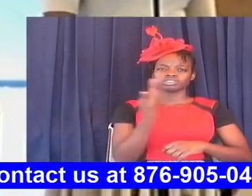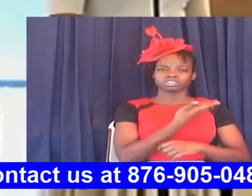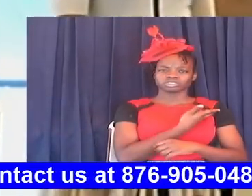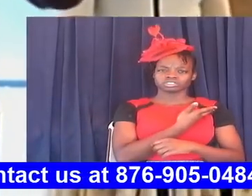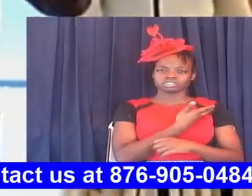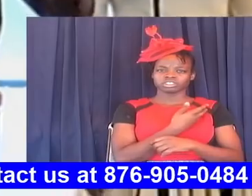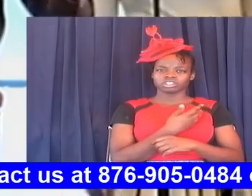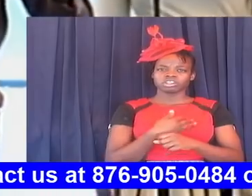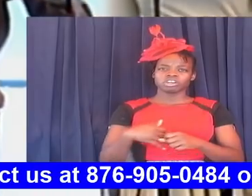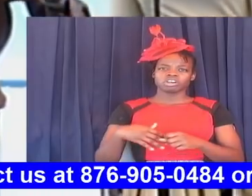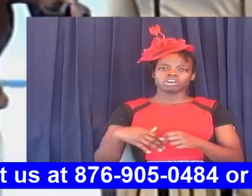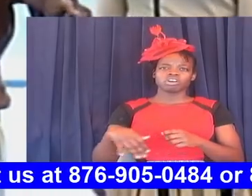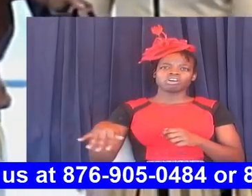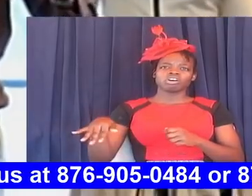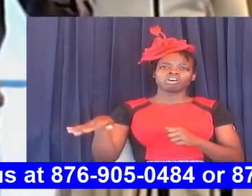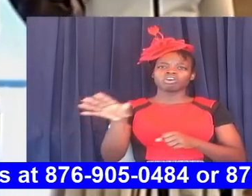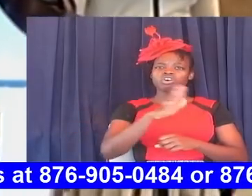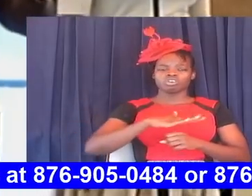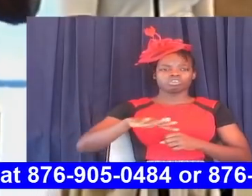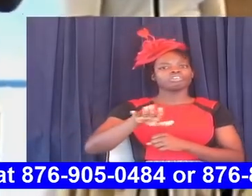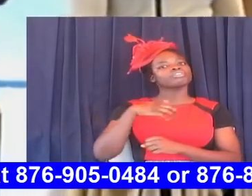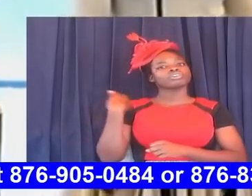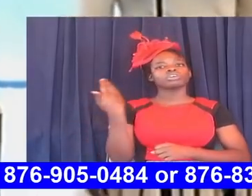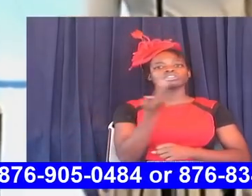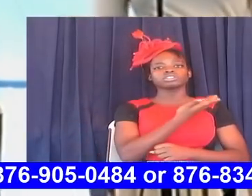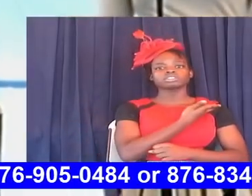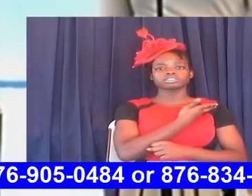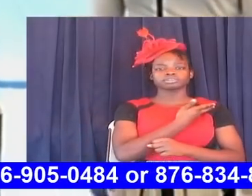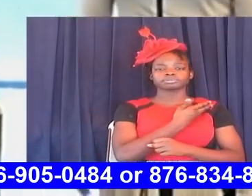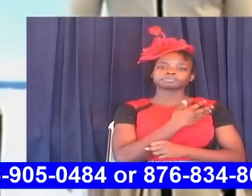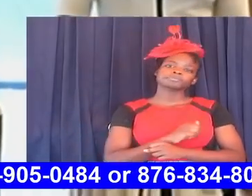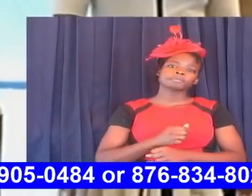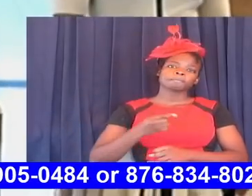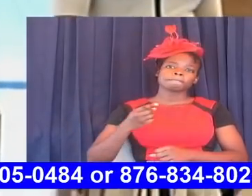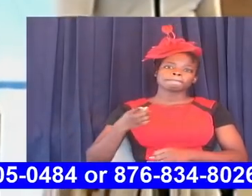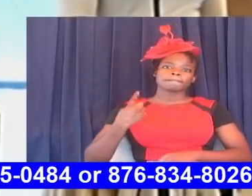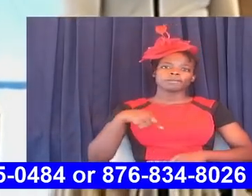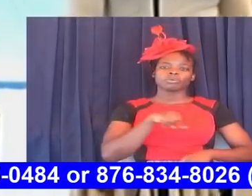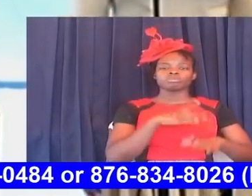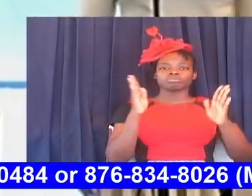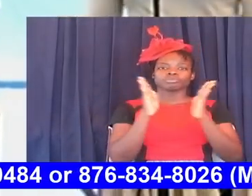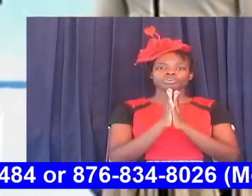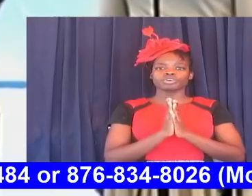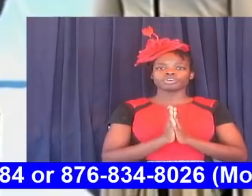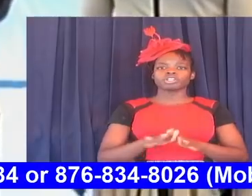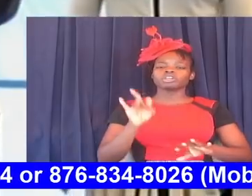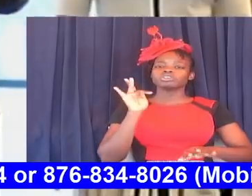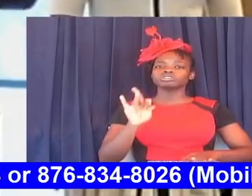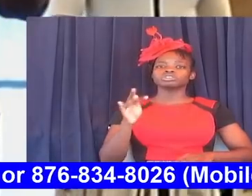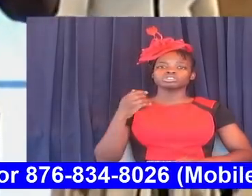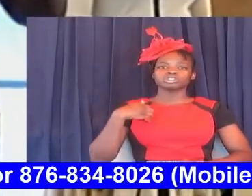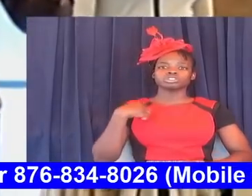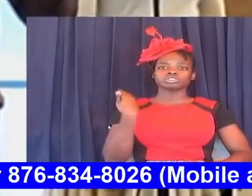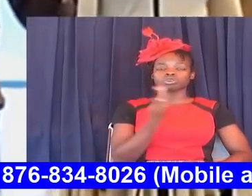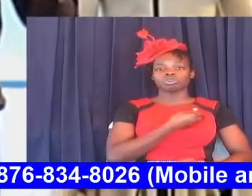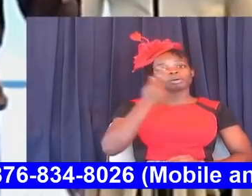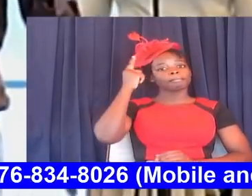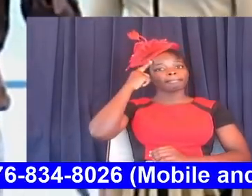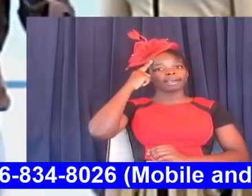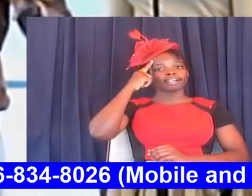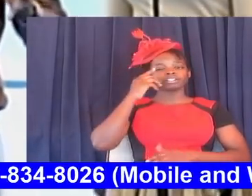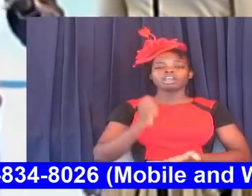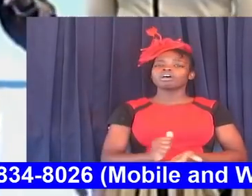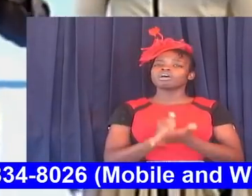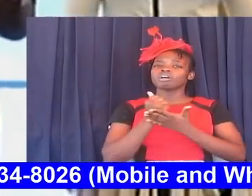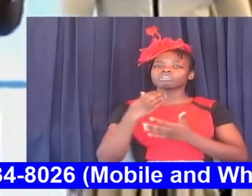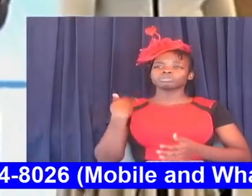your covering will be upon us, God. And I pray, oh God, that you'll touch our minds and help us, God, to meditate on your